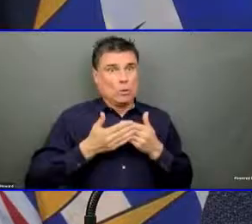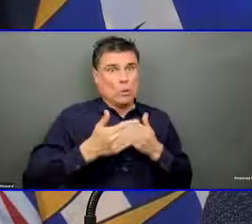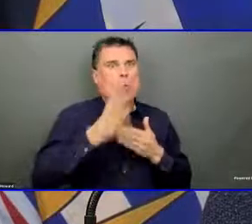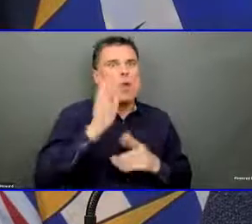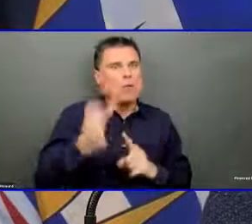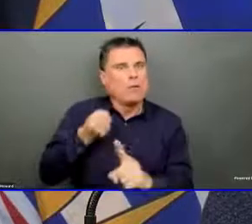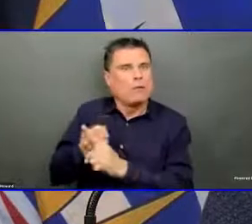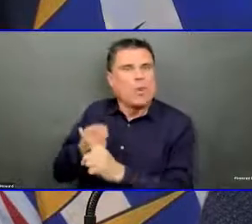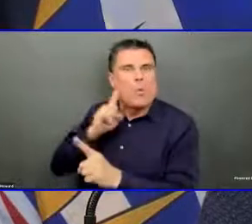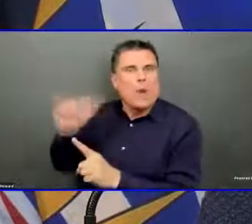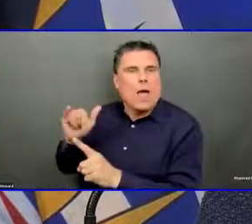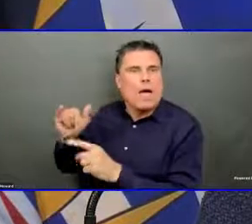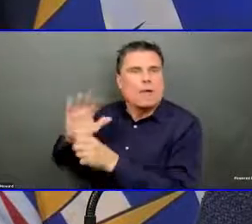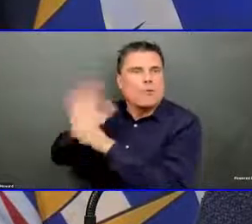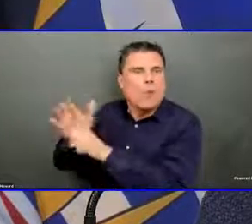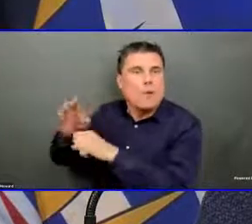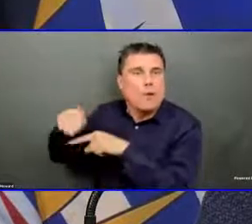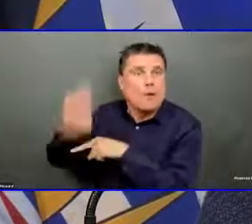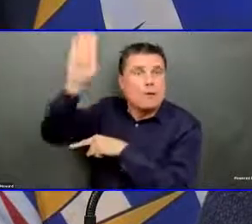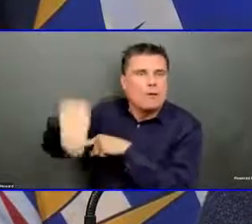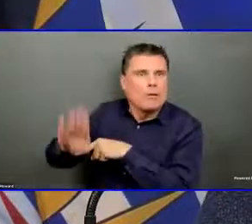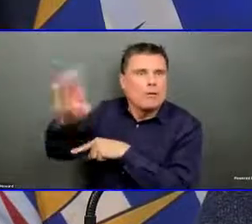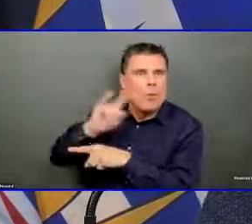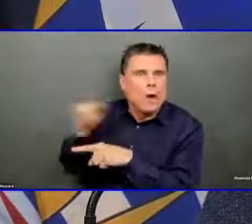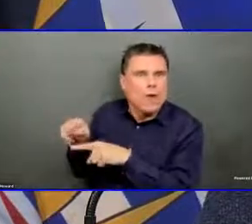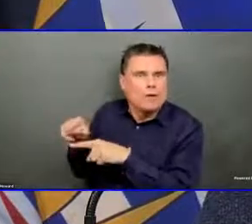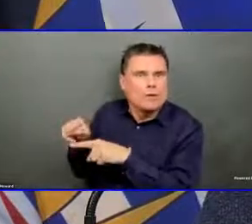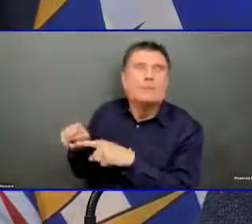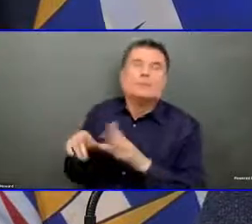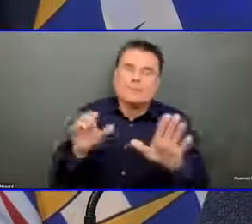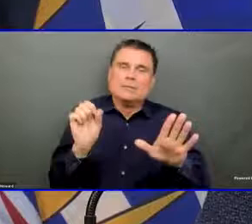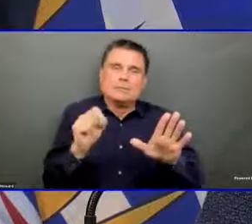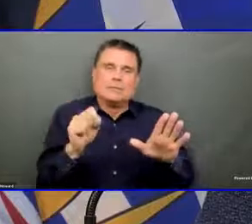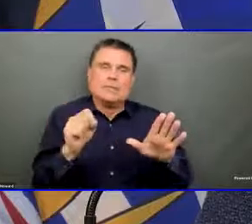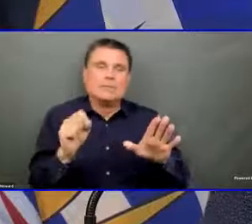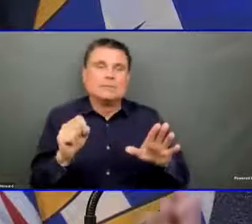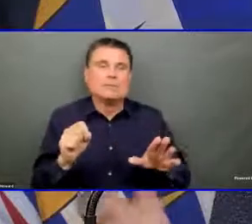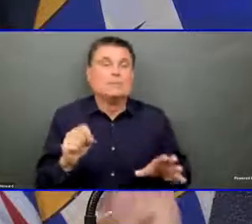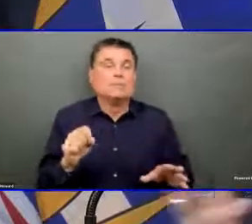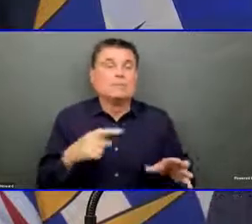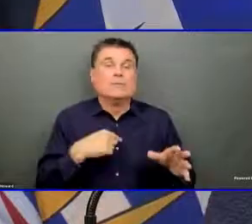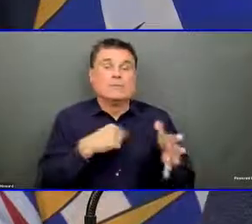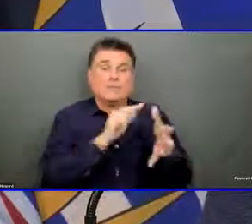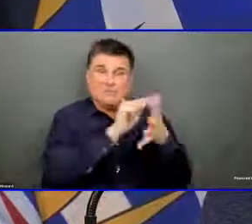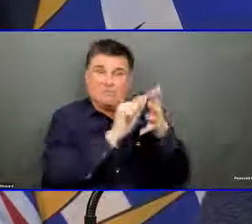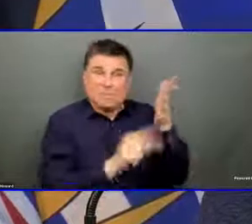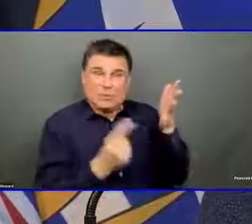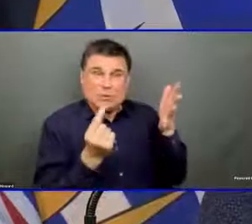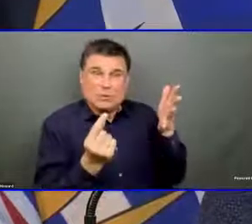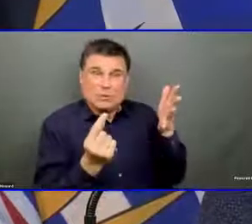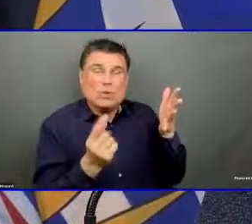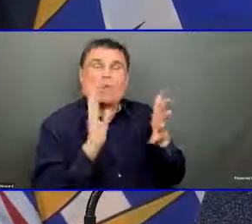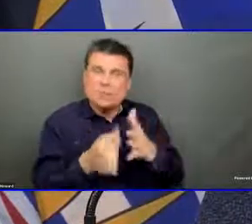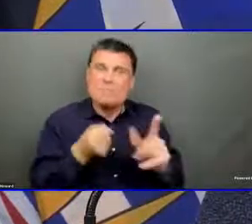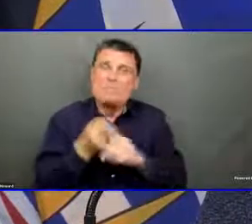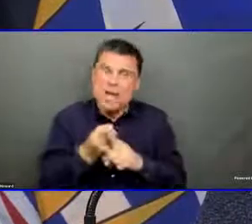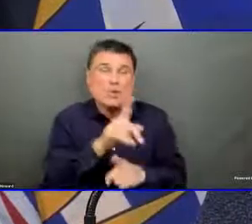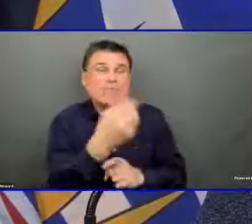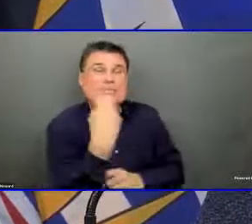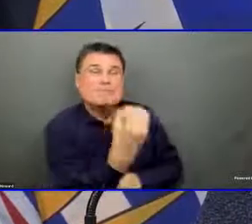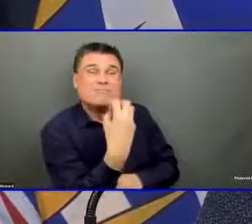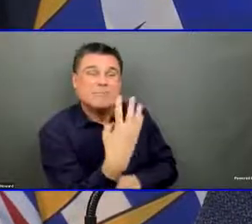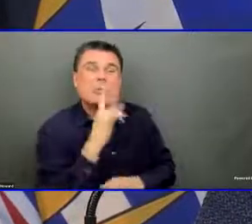yes, it is a little bit of all of that. We need this now, but we need to do it in a way and focus on the things that are safe for us to do